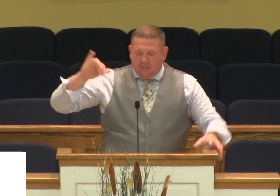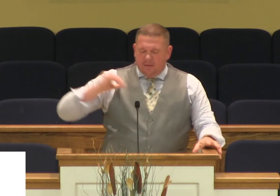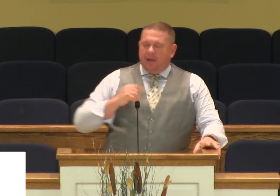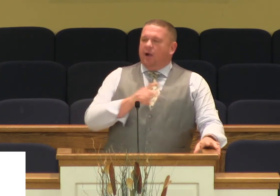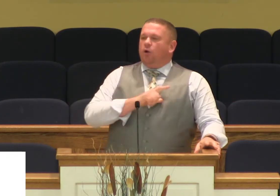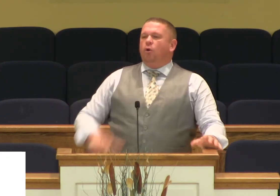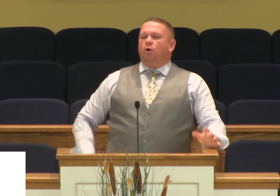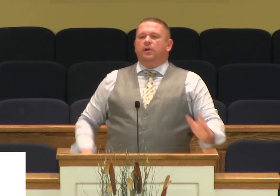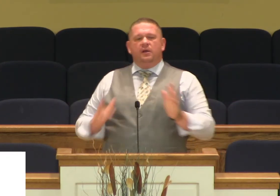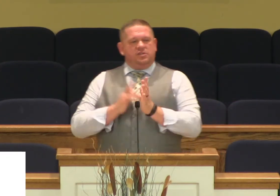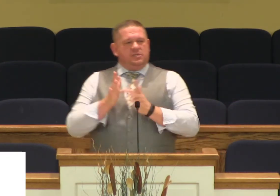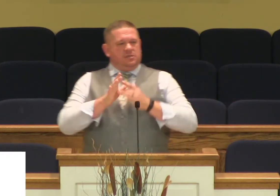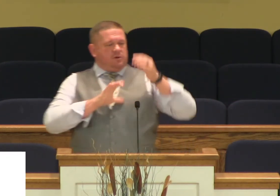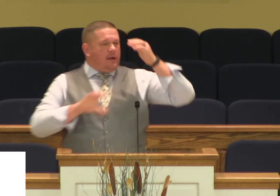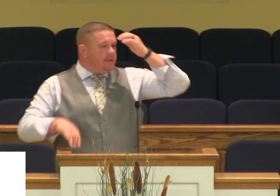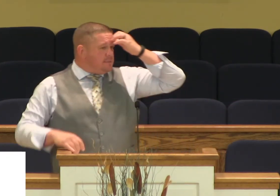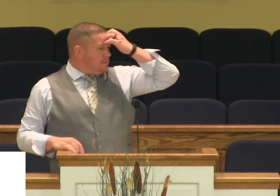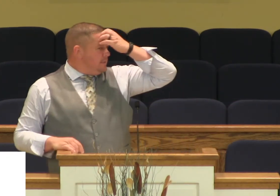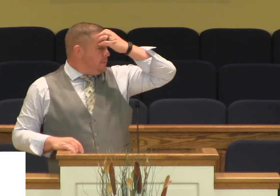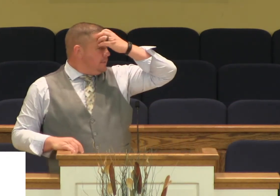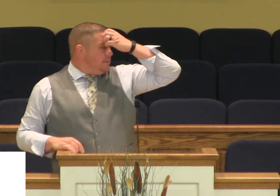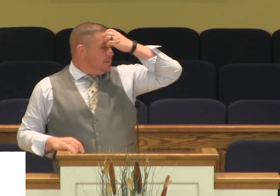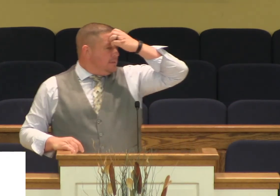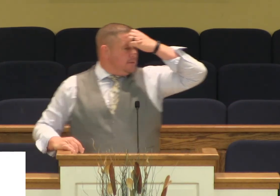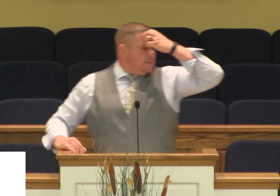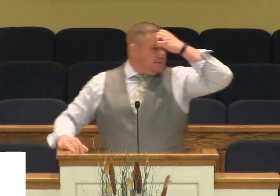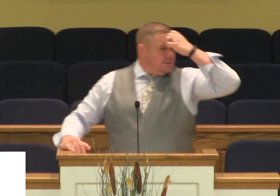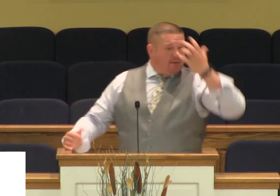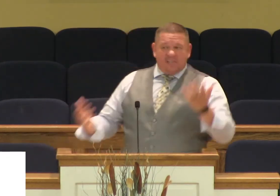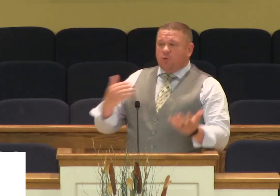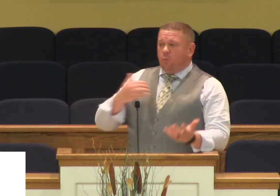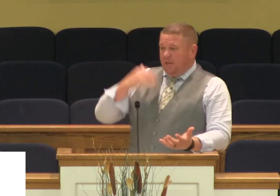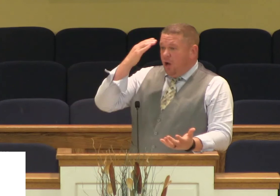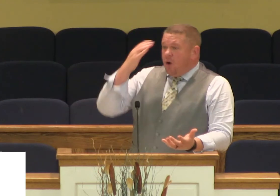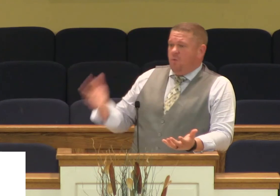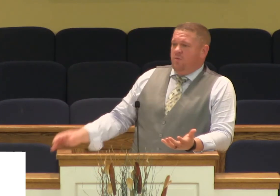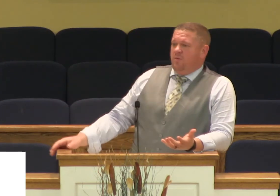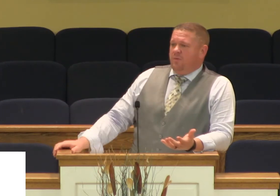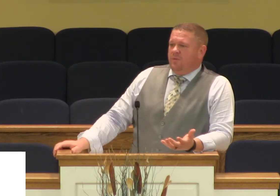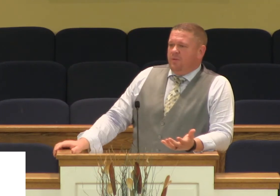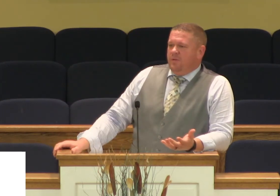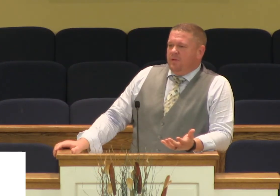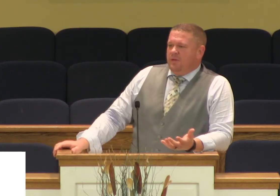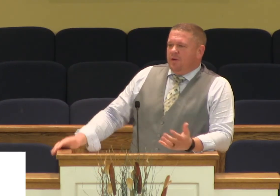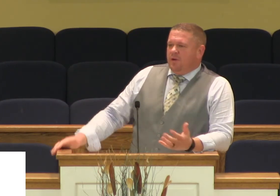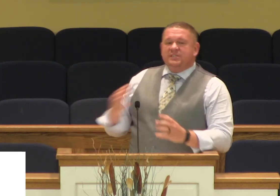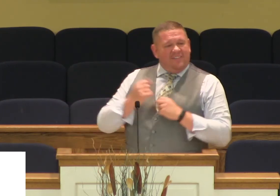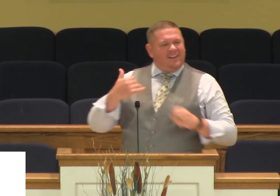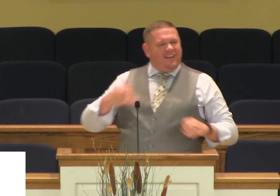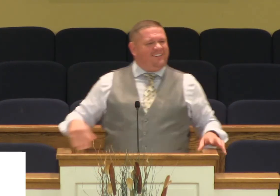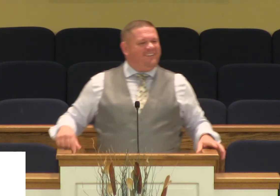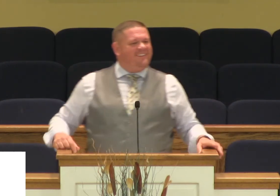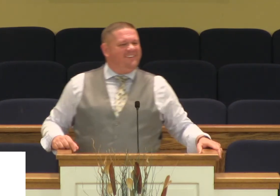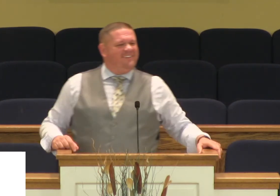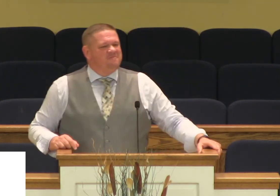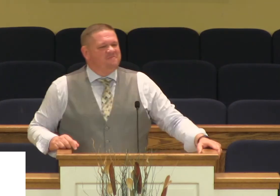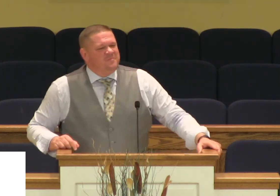Salvation by our Lord Jesus Christ. That's what we know. We saved